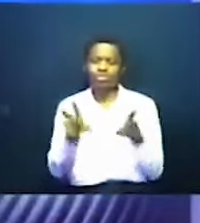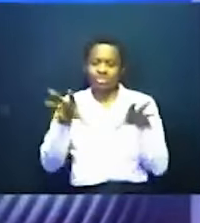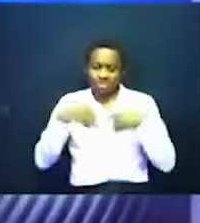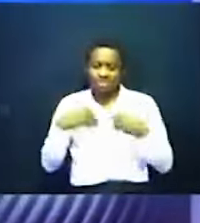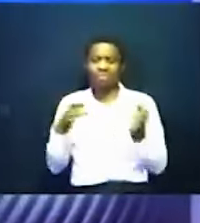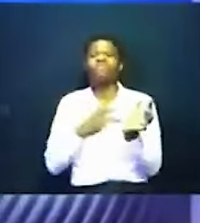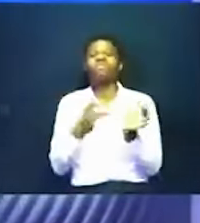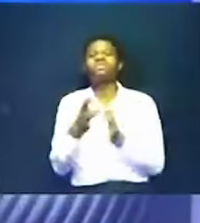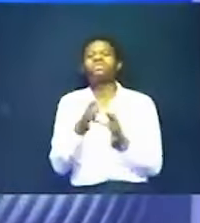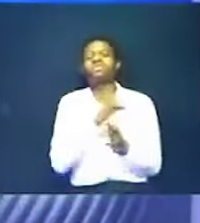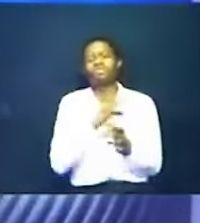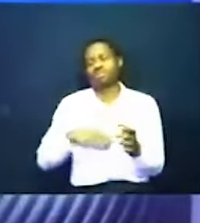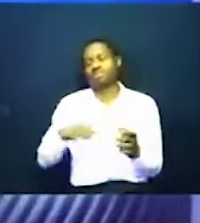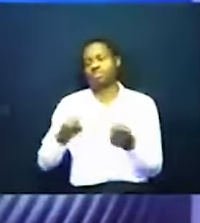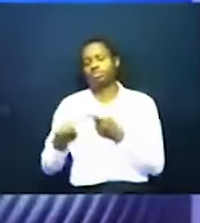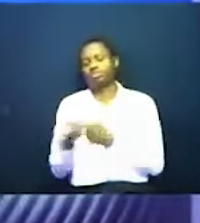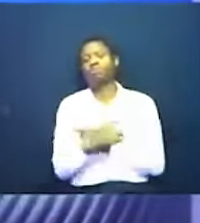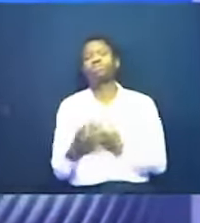him.